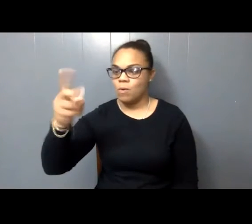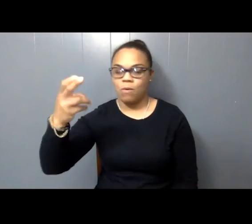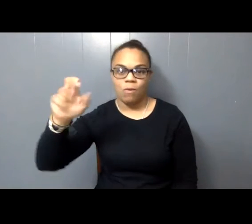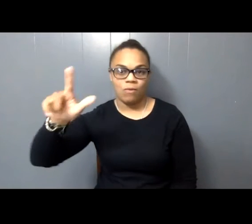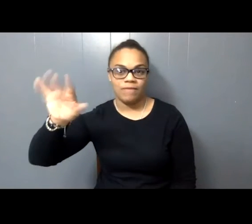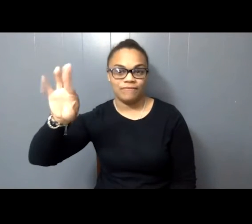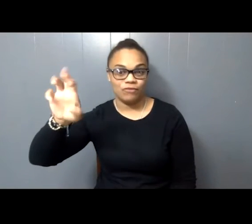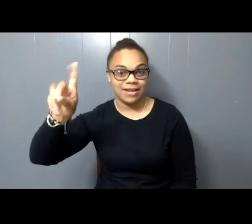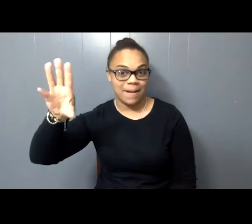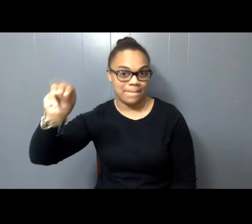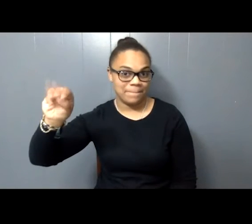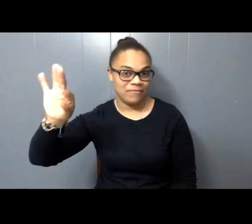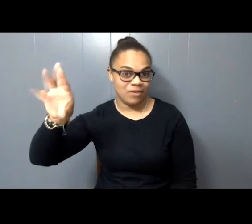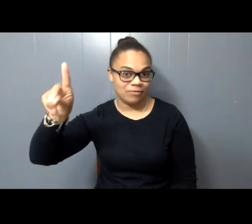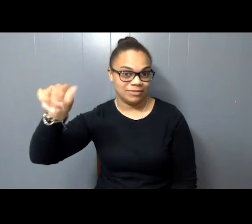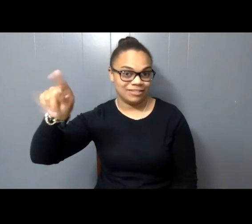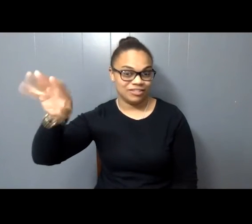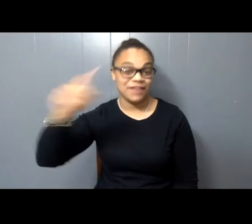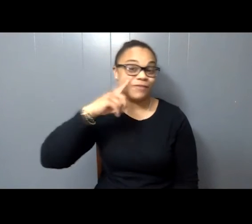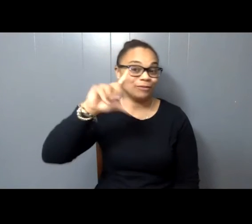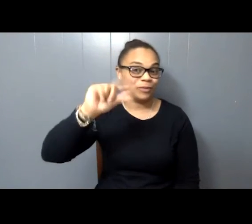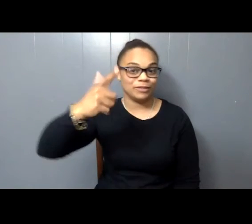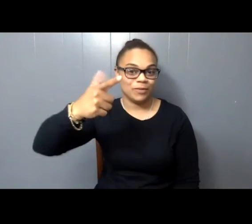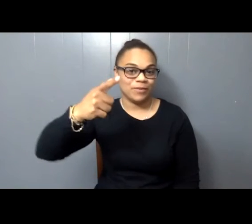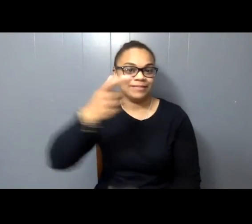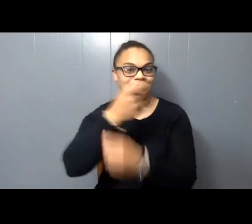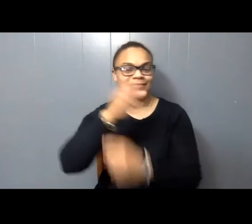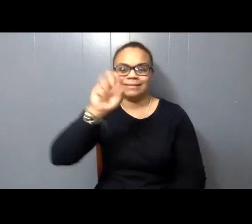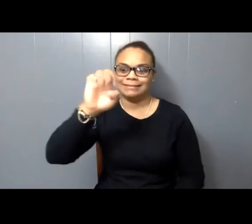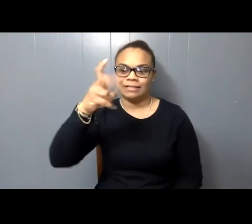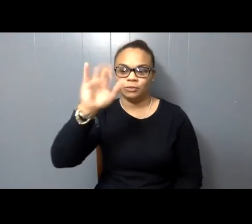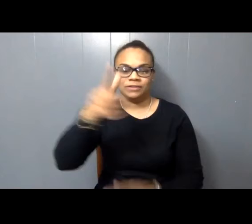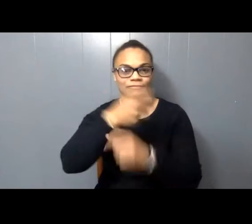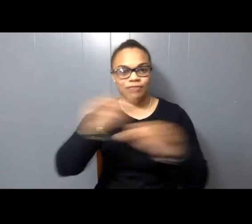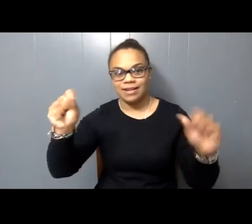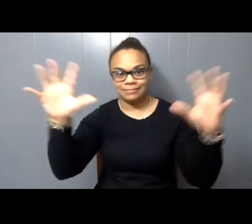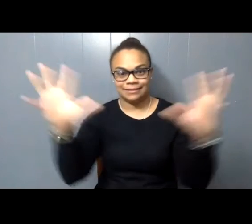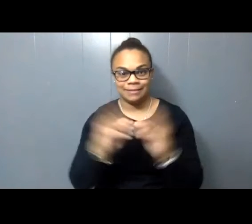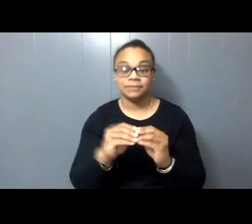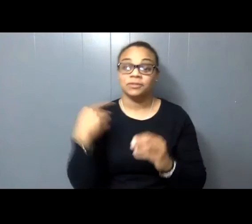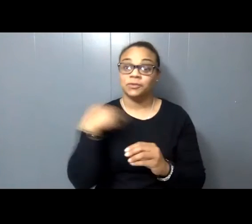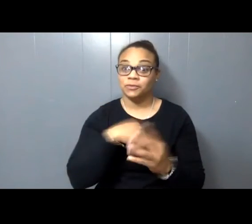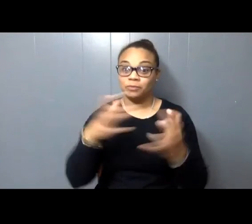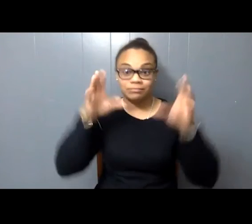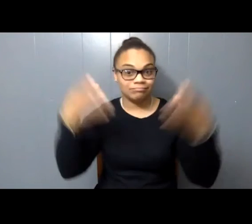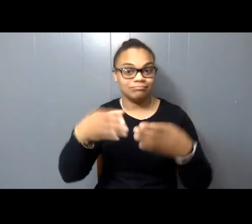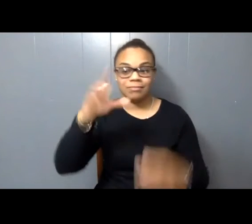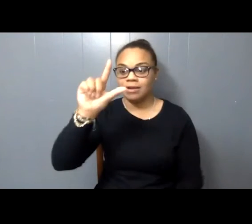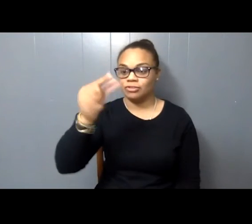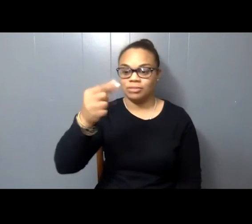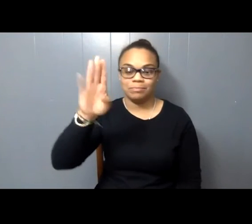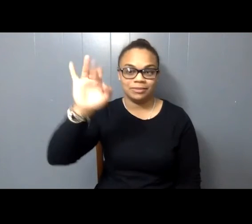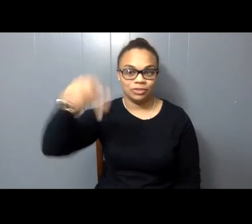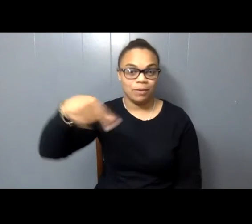Sexual Freedom Summit. We have partnered to highlight LGBTQ plus youth leaders from across the country